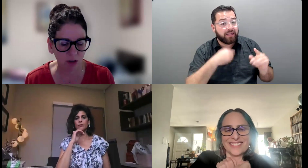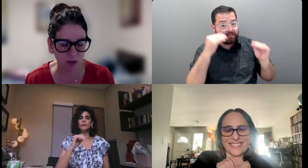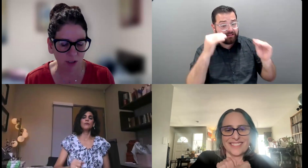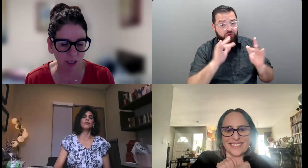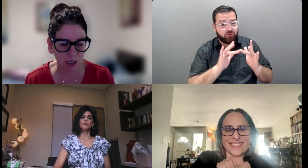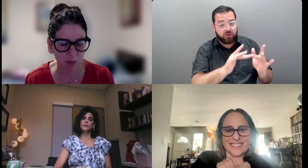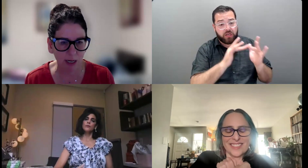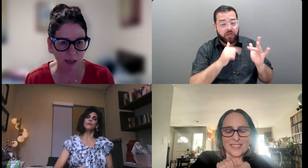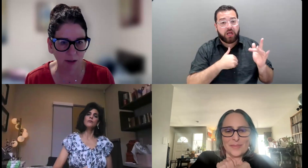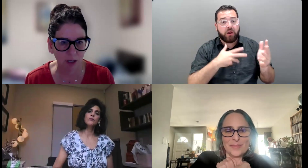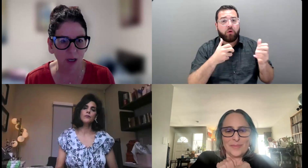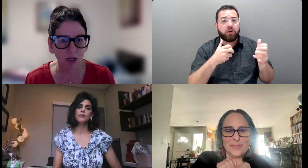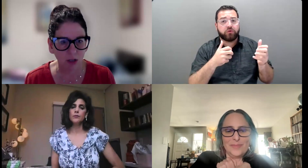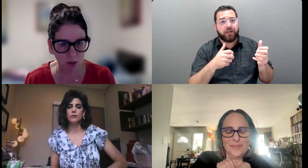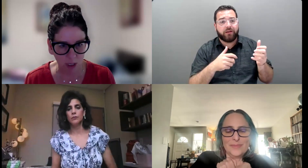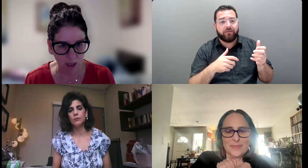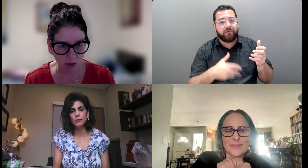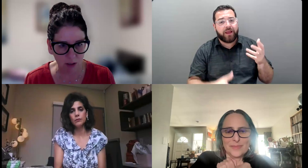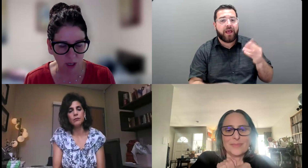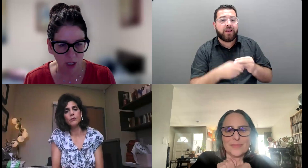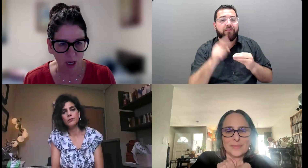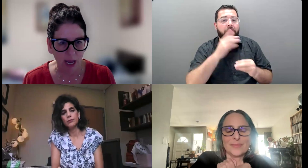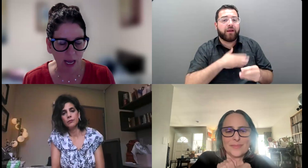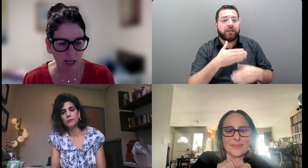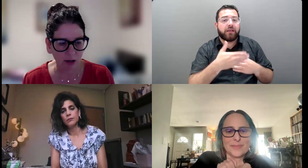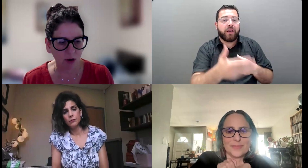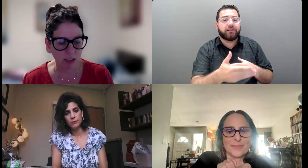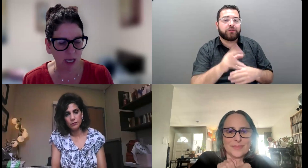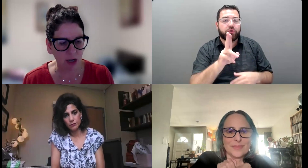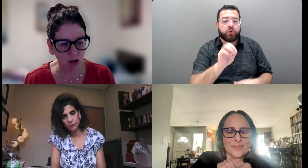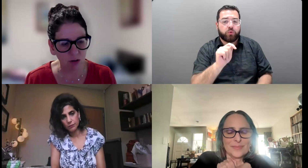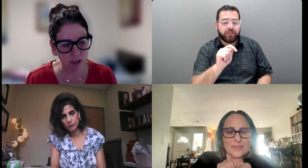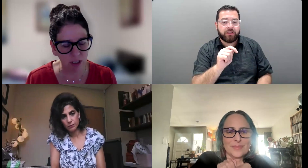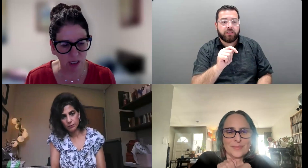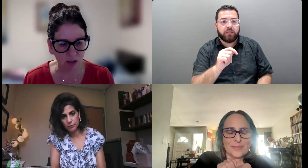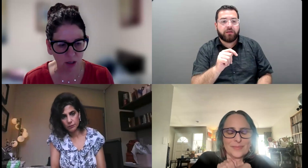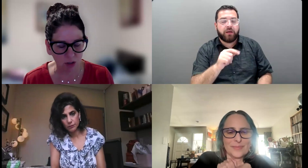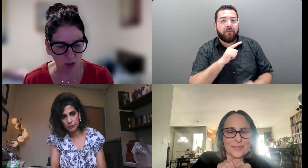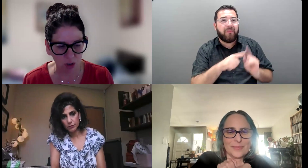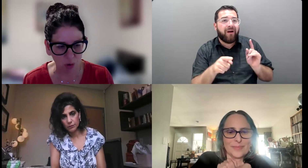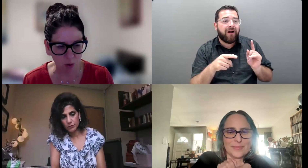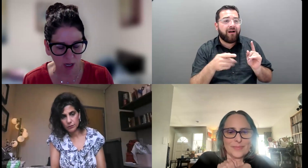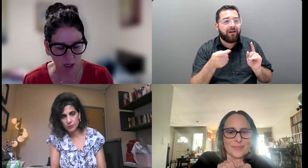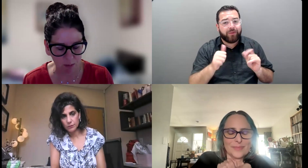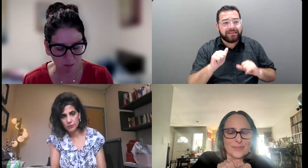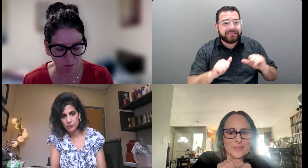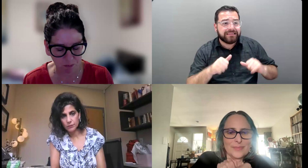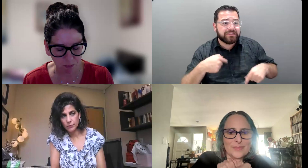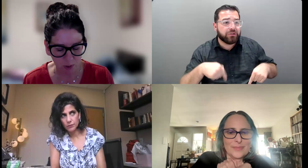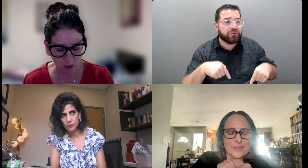to introduce it in my next unit. And there is that nervousness to,